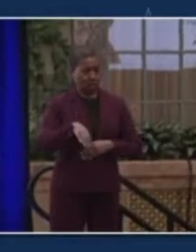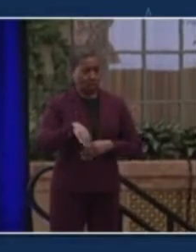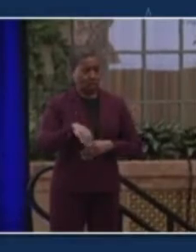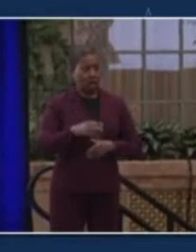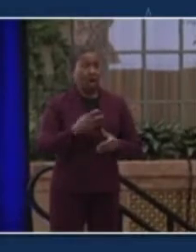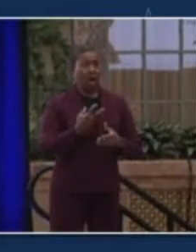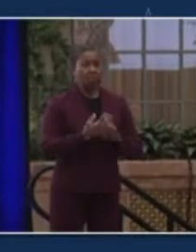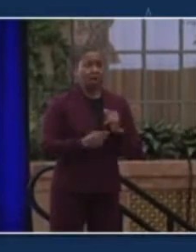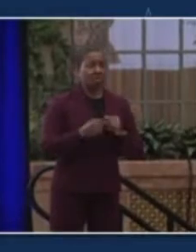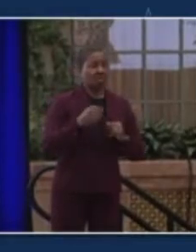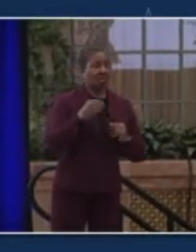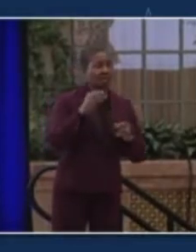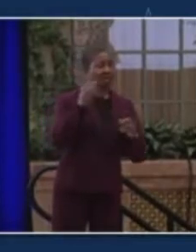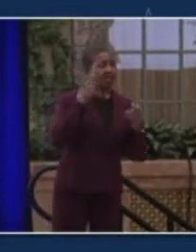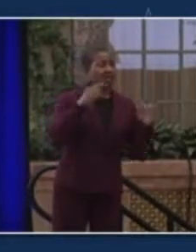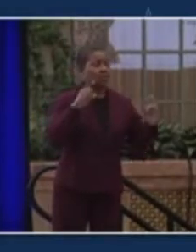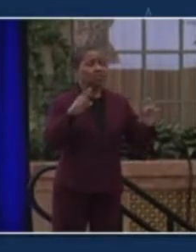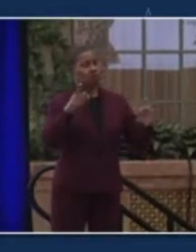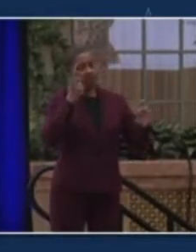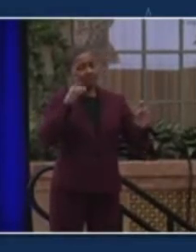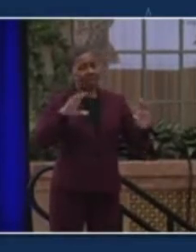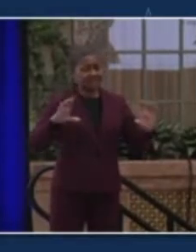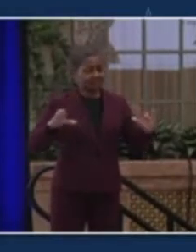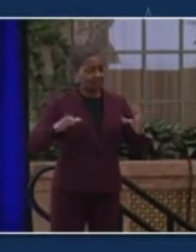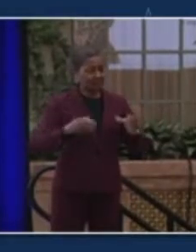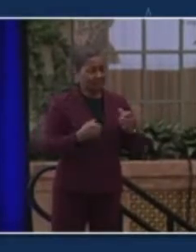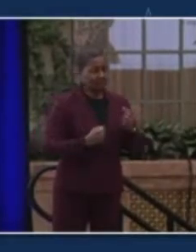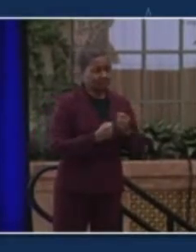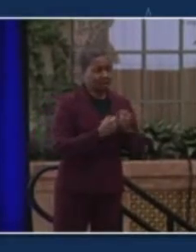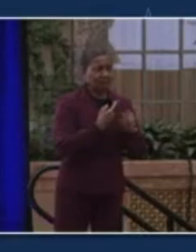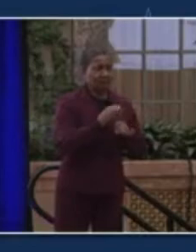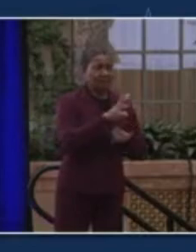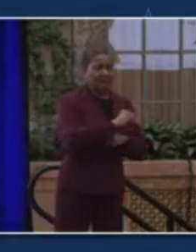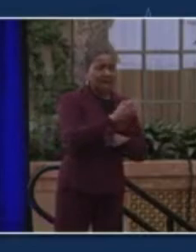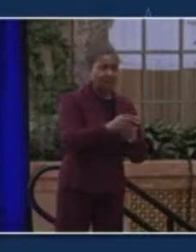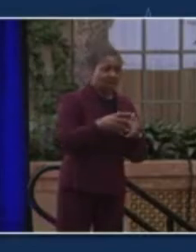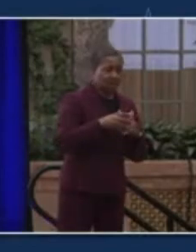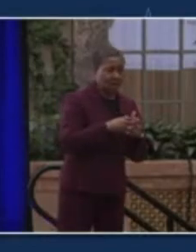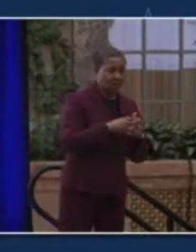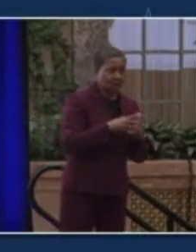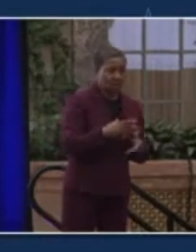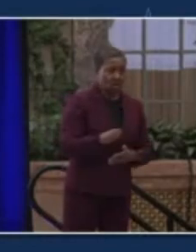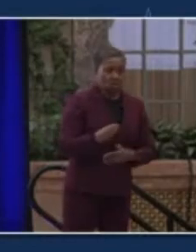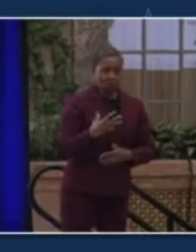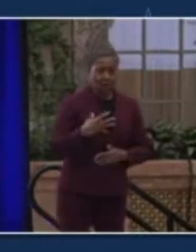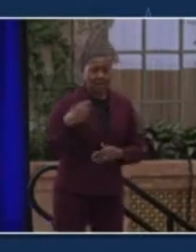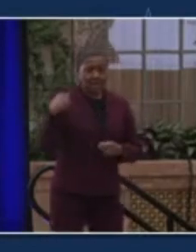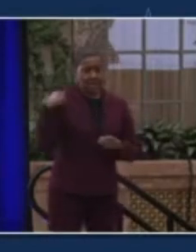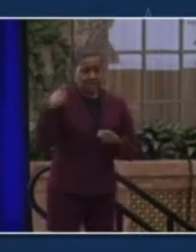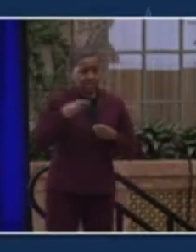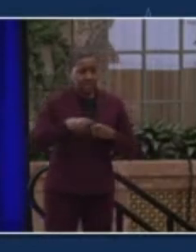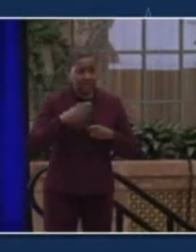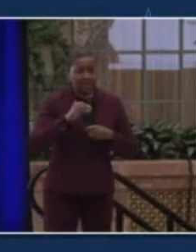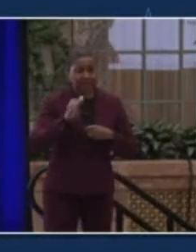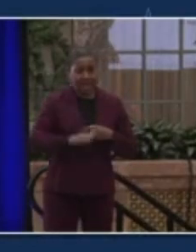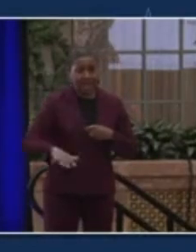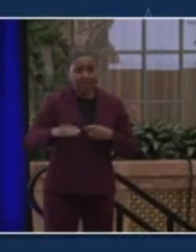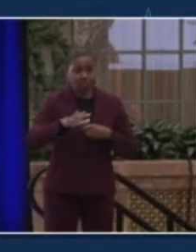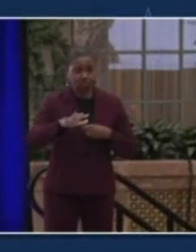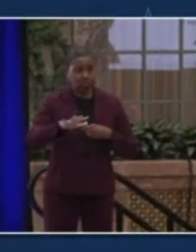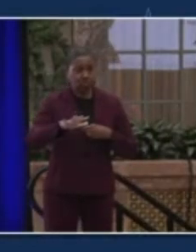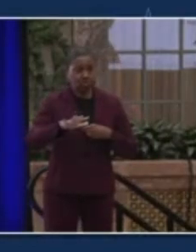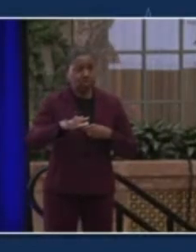Both victories were due to his collective support from African Americans, whites, Hispanics, and Asians,